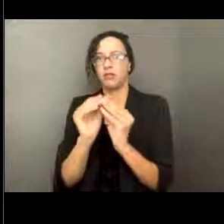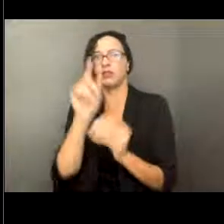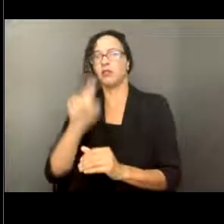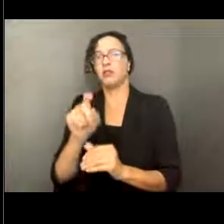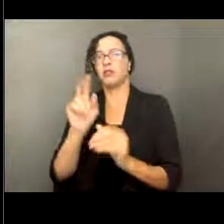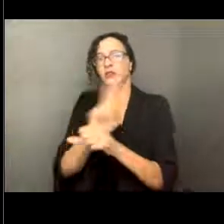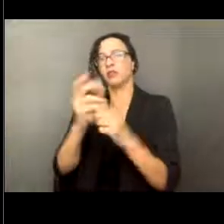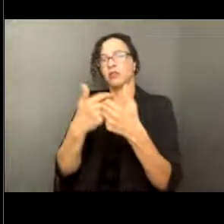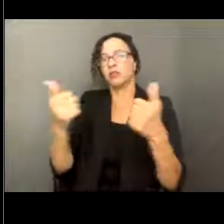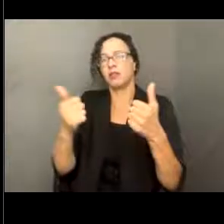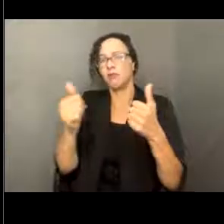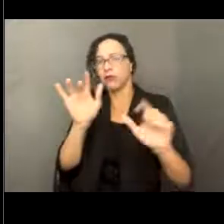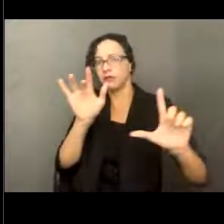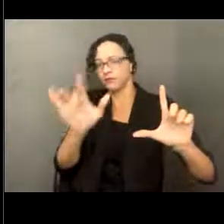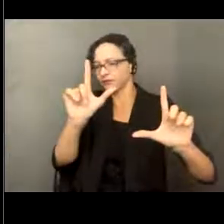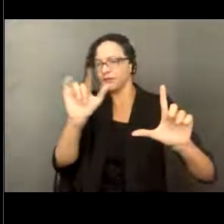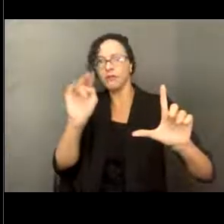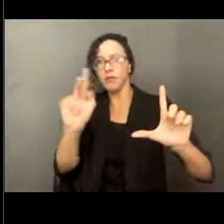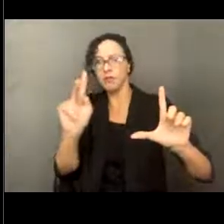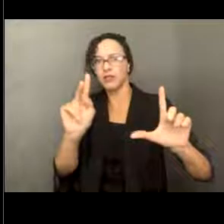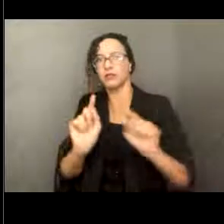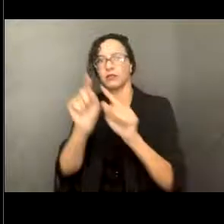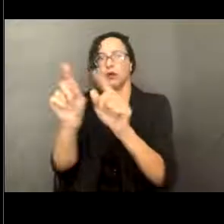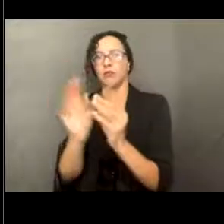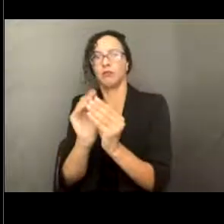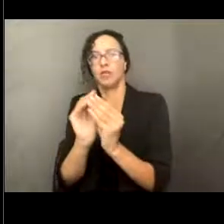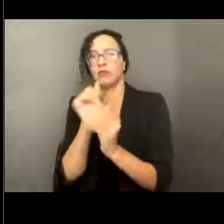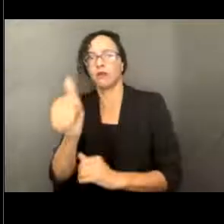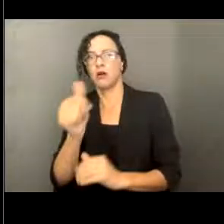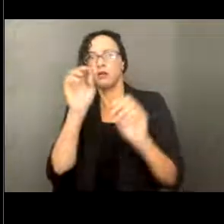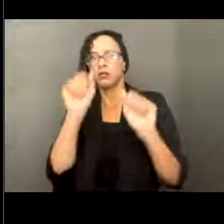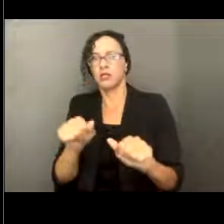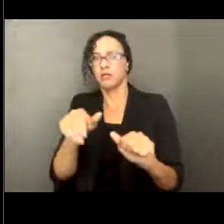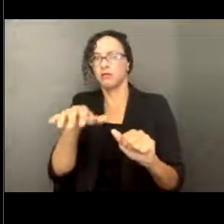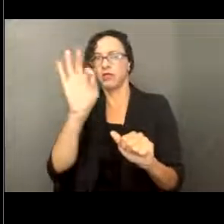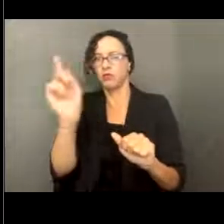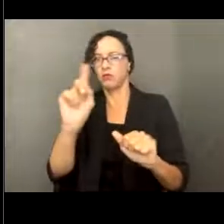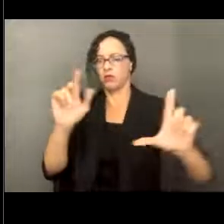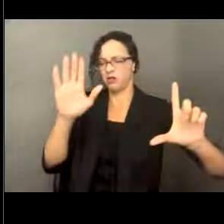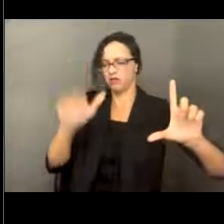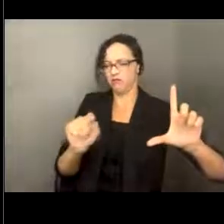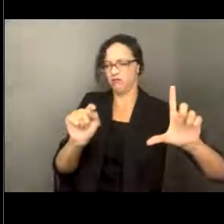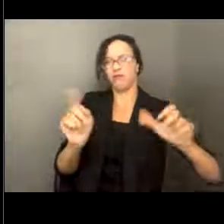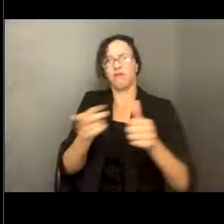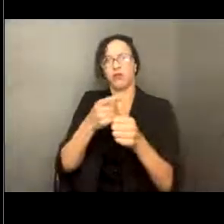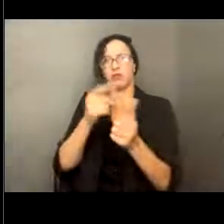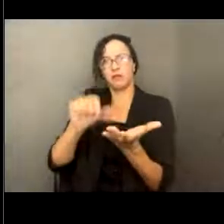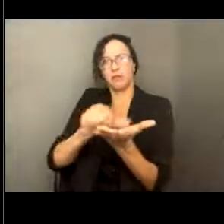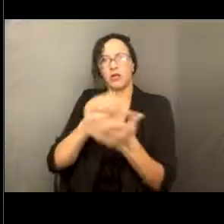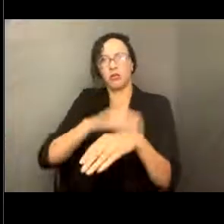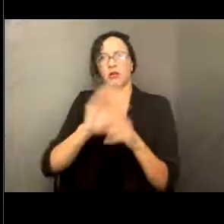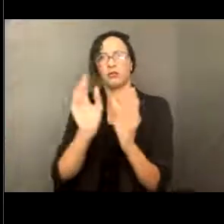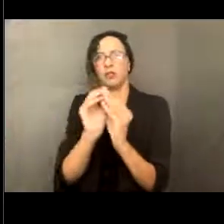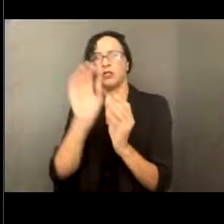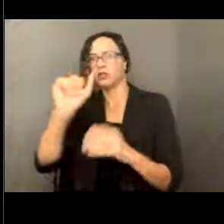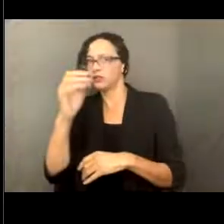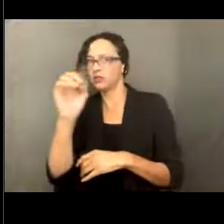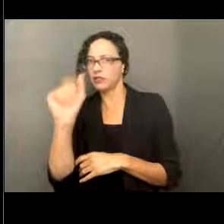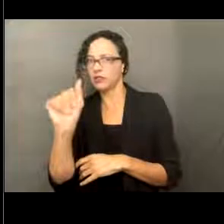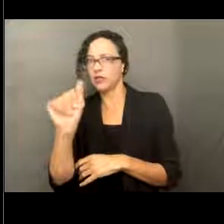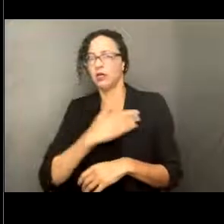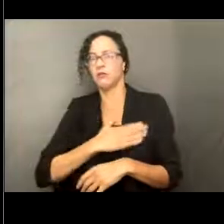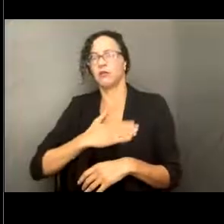tomorrow. The links can be found on the first page of the meeting agenda. Please use the questions tab on the webinar if you have questions about